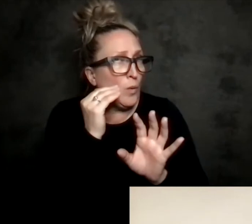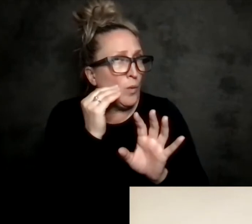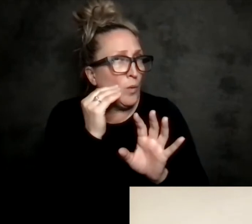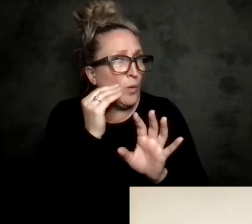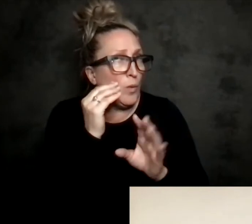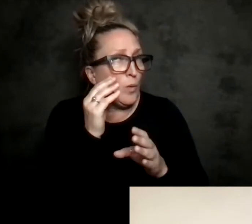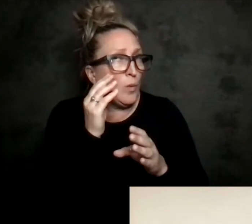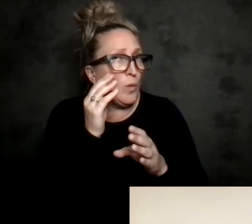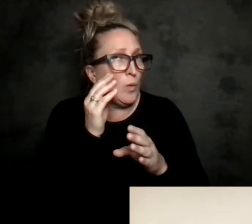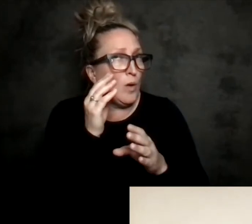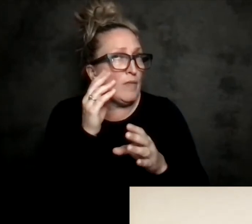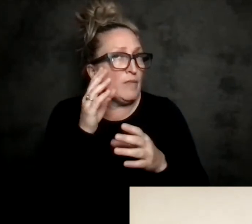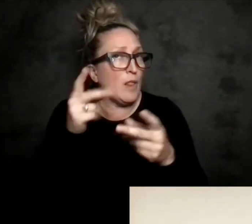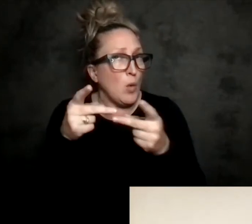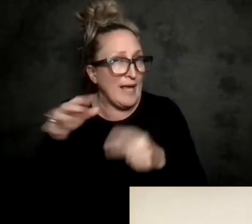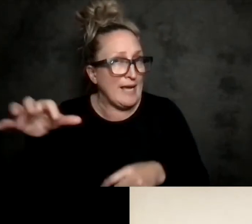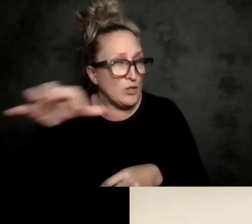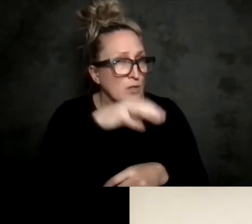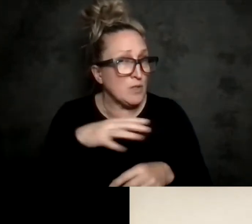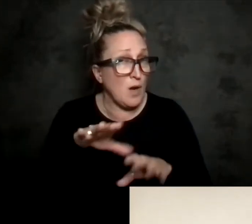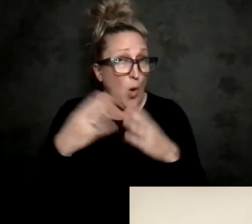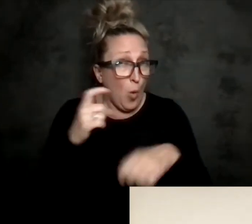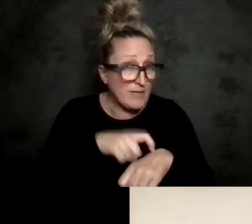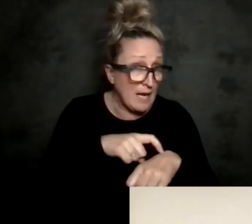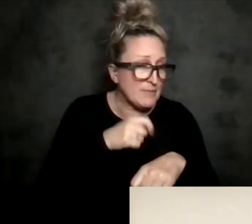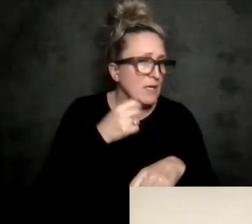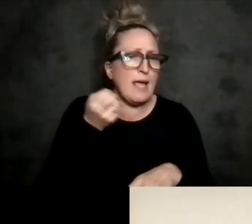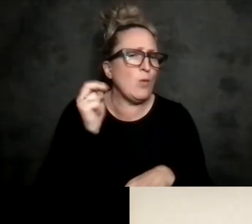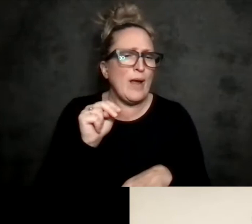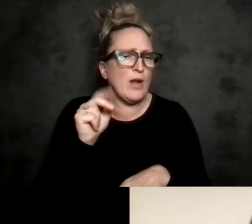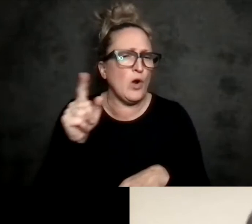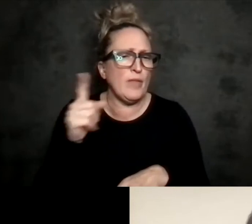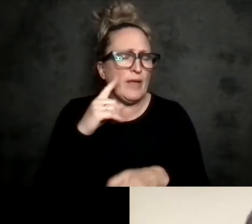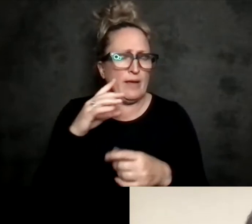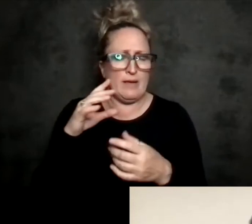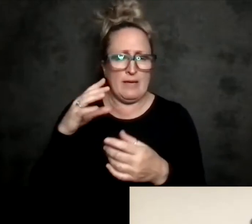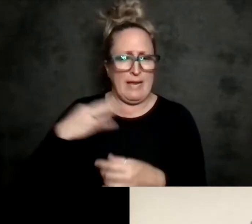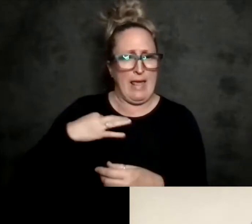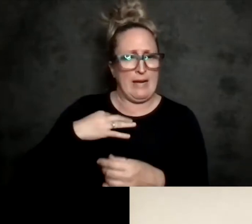in-person election location and open times, and when are the candidate statements due?